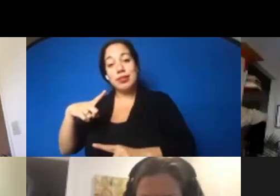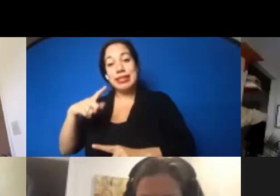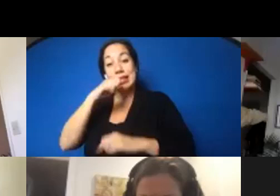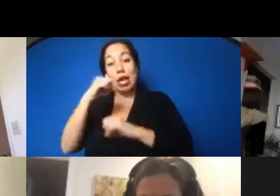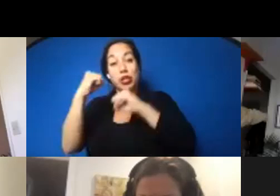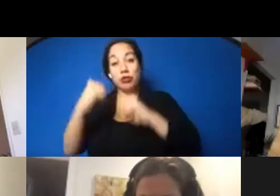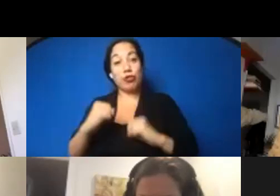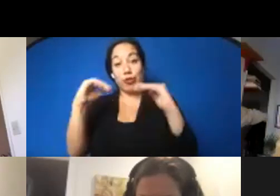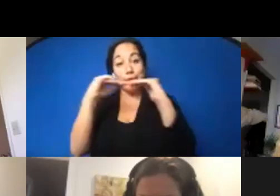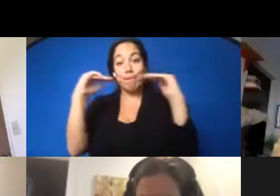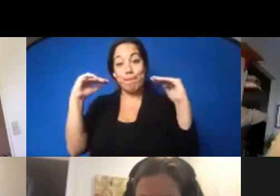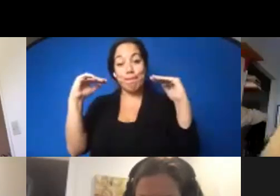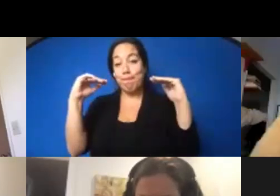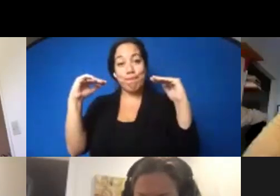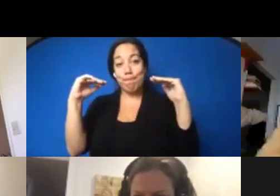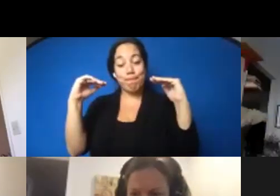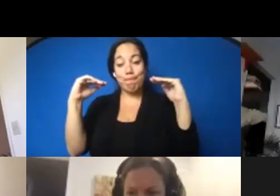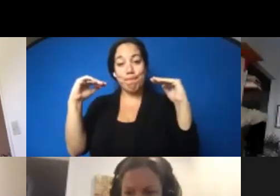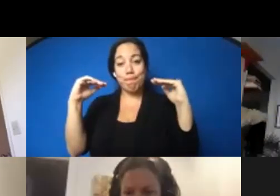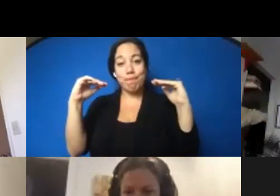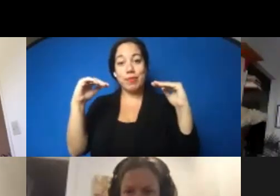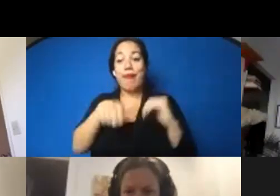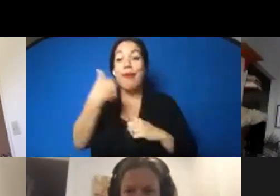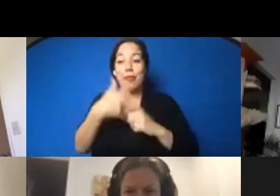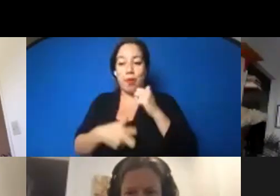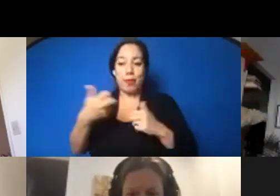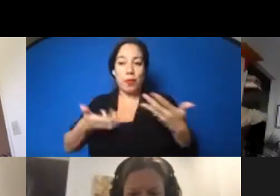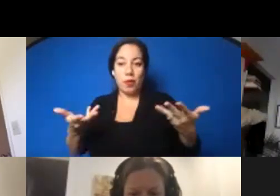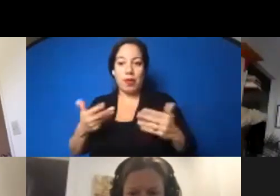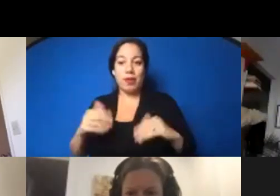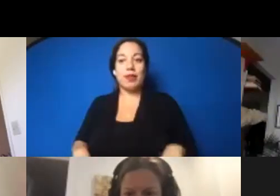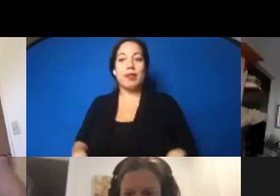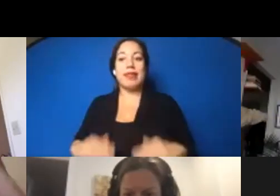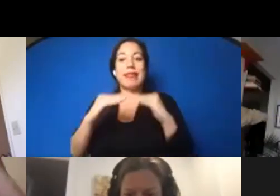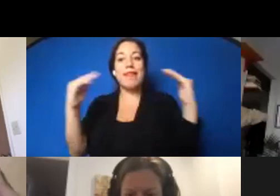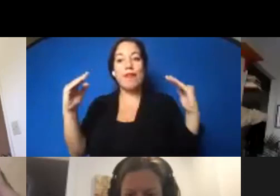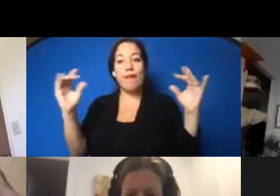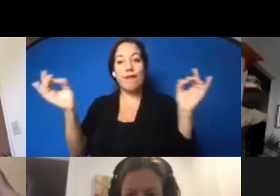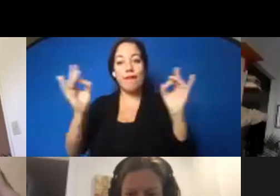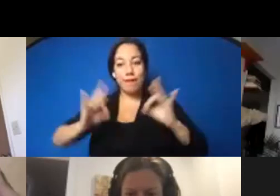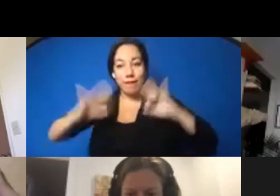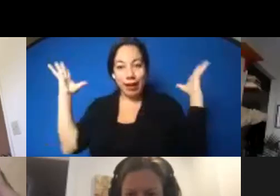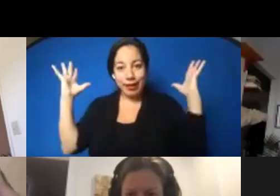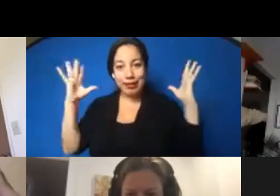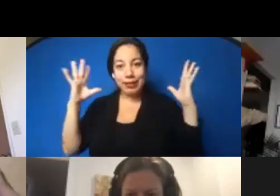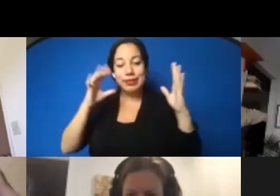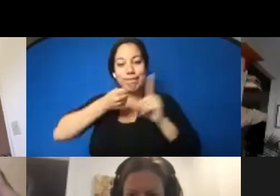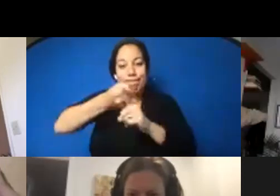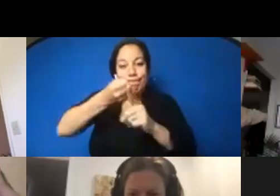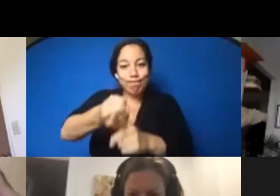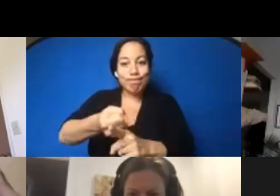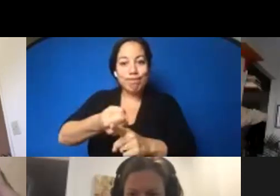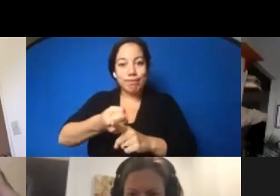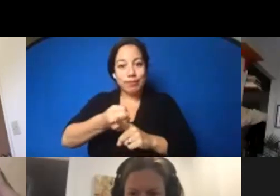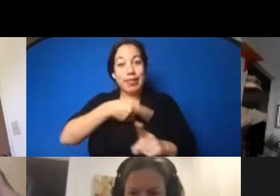strong as he, but the other problem is that the level of violence and menaces that they are